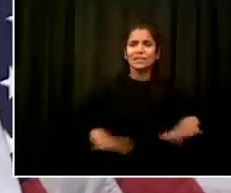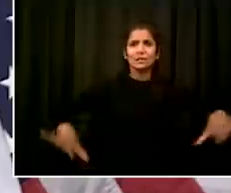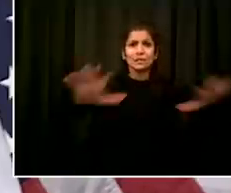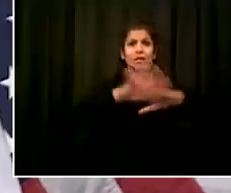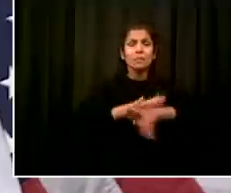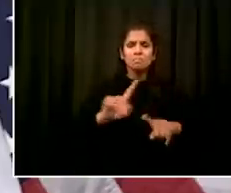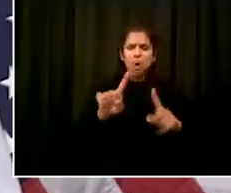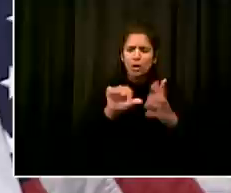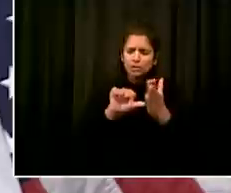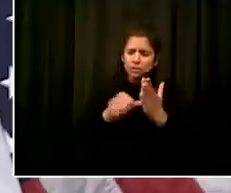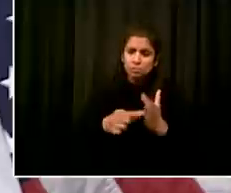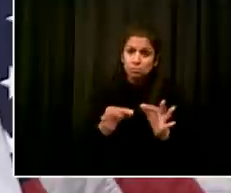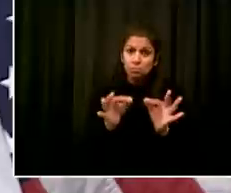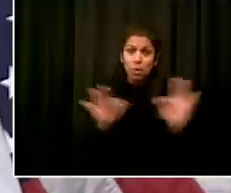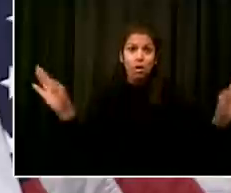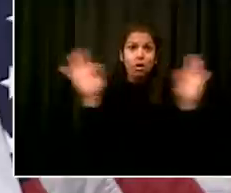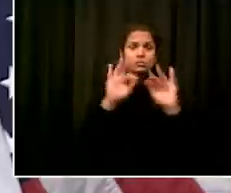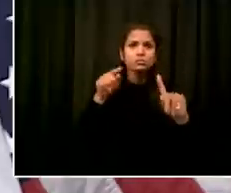this for a reason.